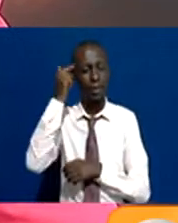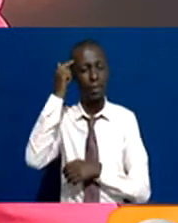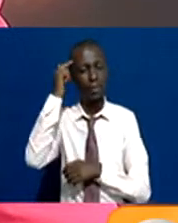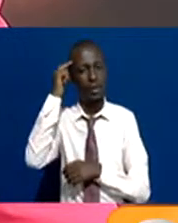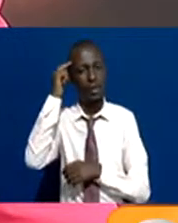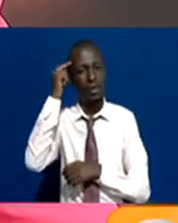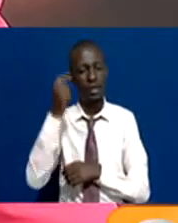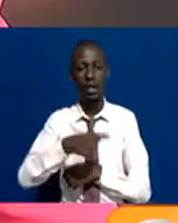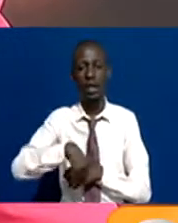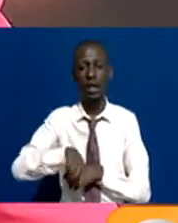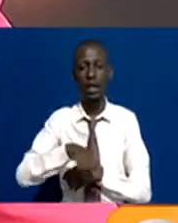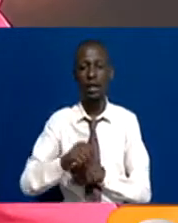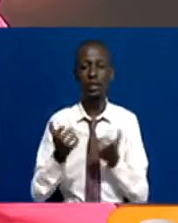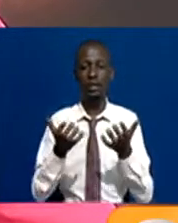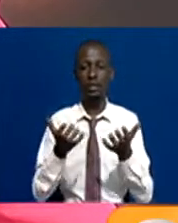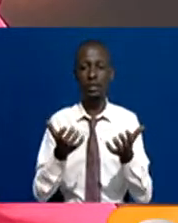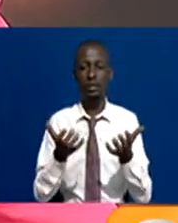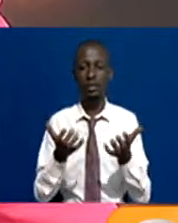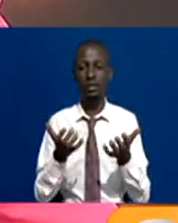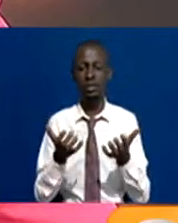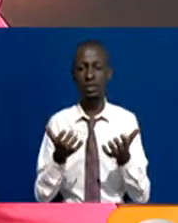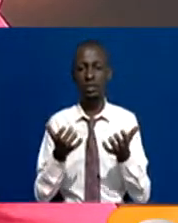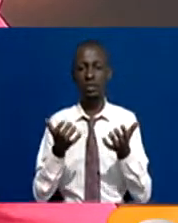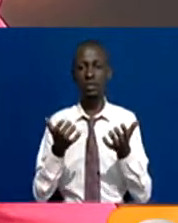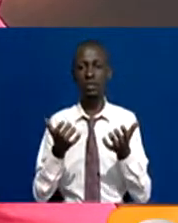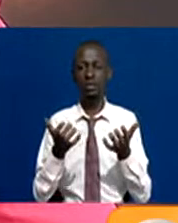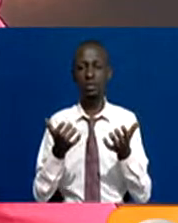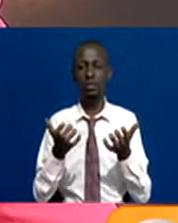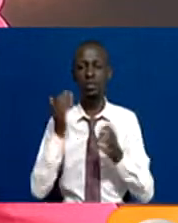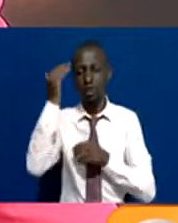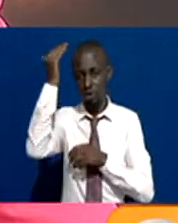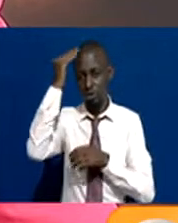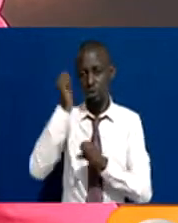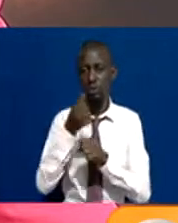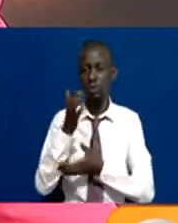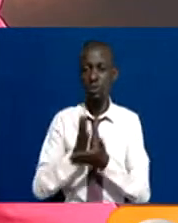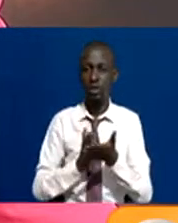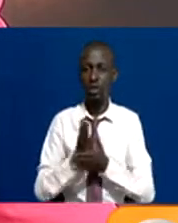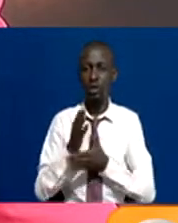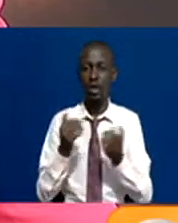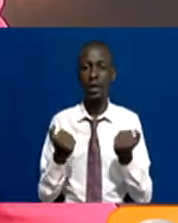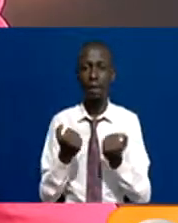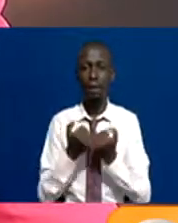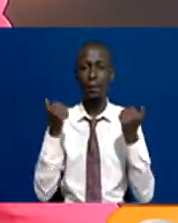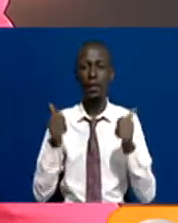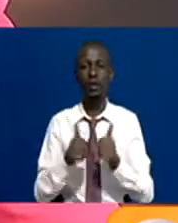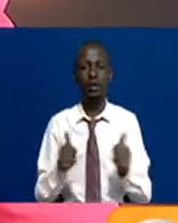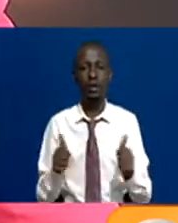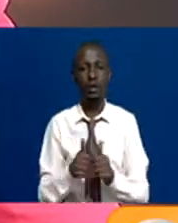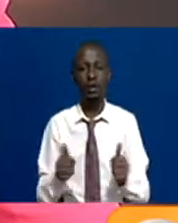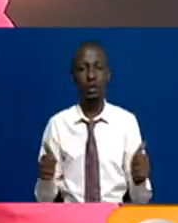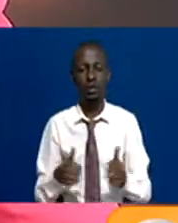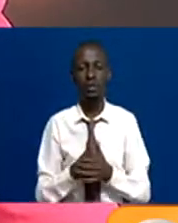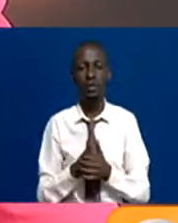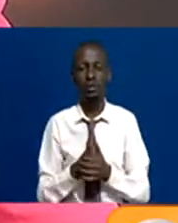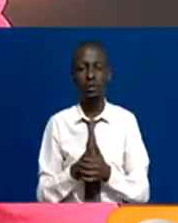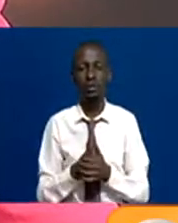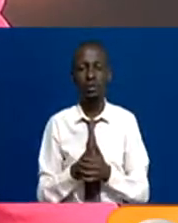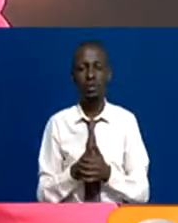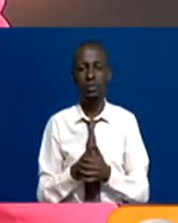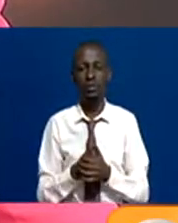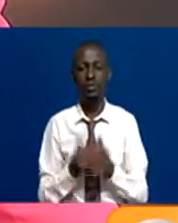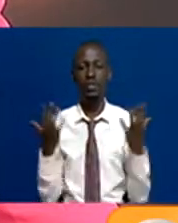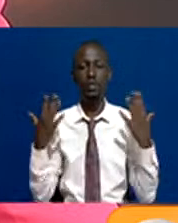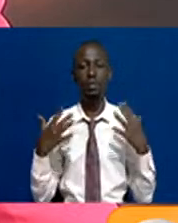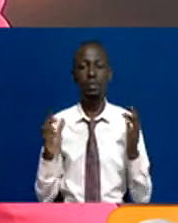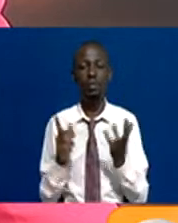need to find a way of making sure that it's done in a safe way is just how many